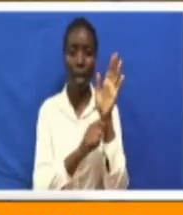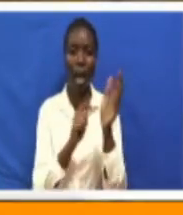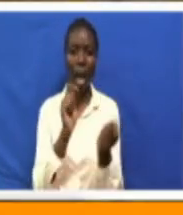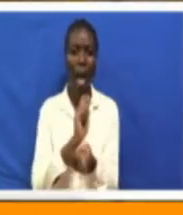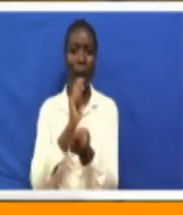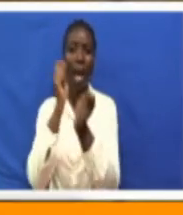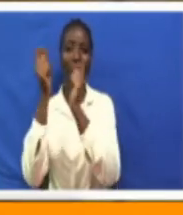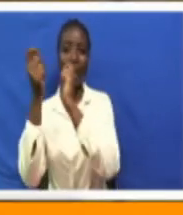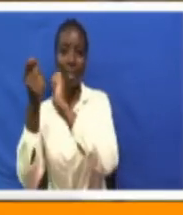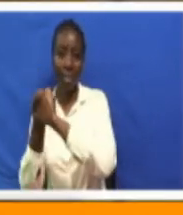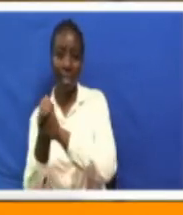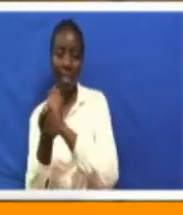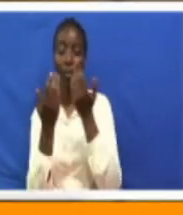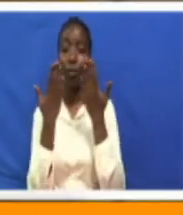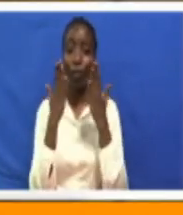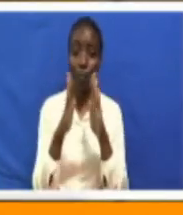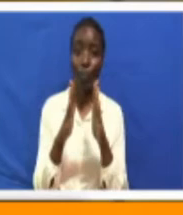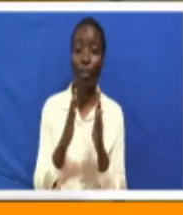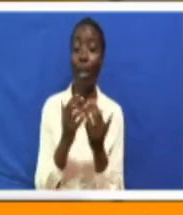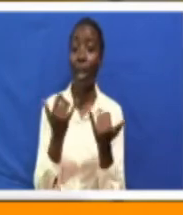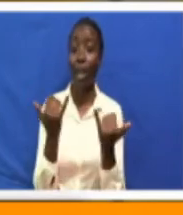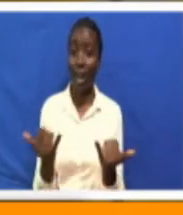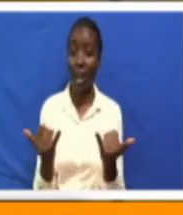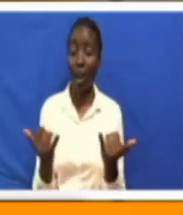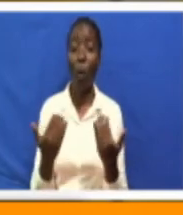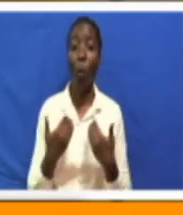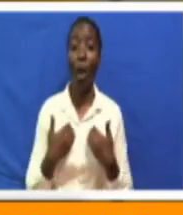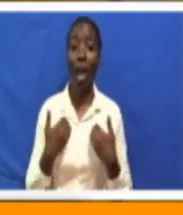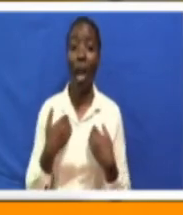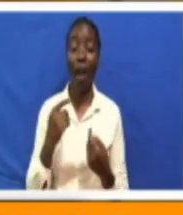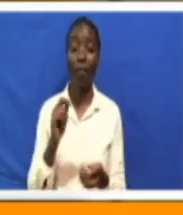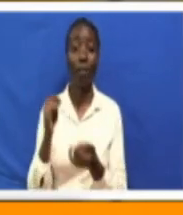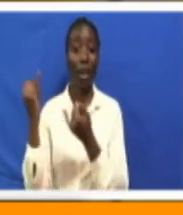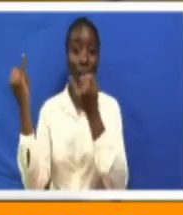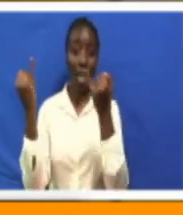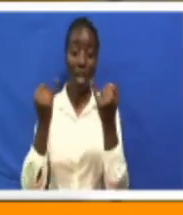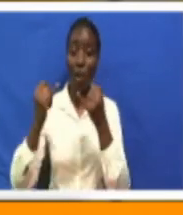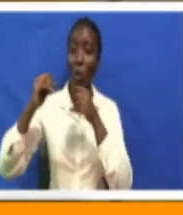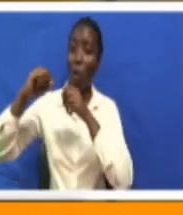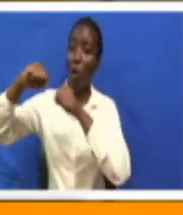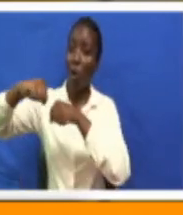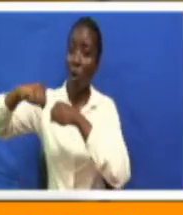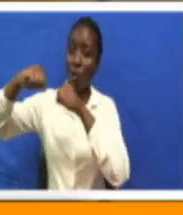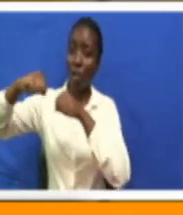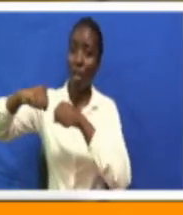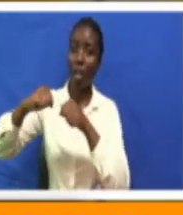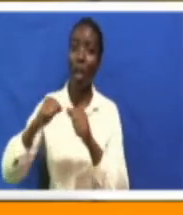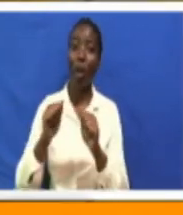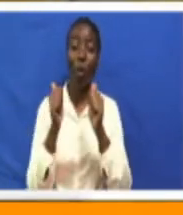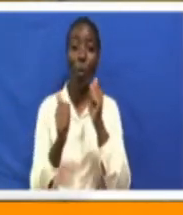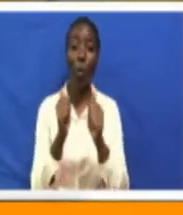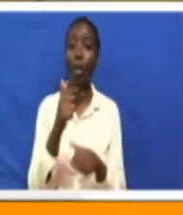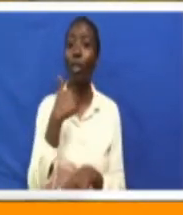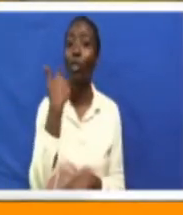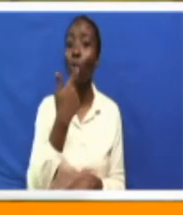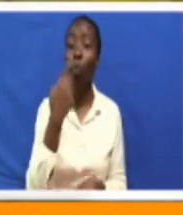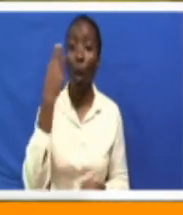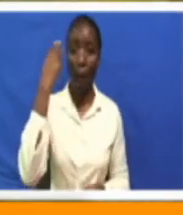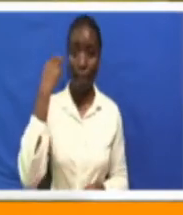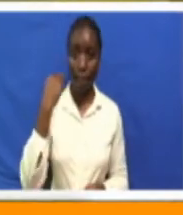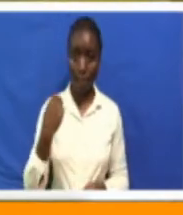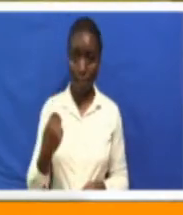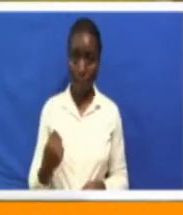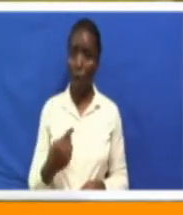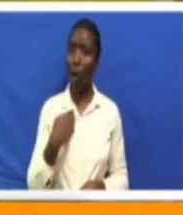transformed there is now the new Act of Covenant which is Mary who is